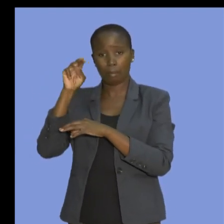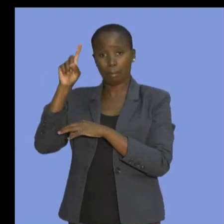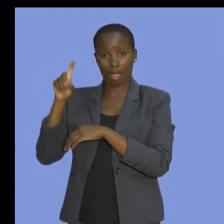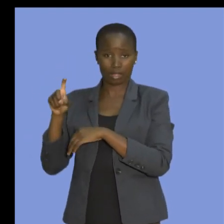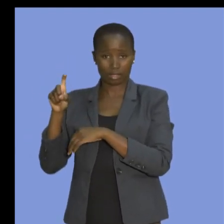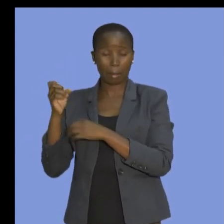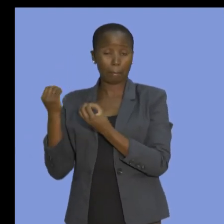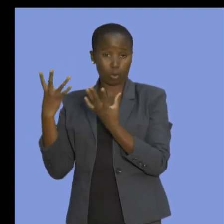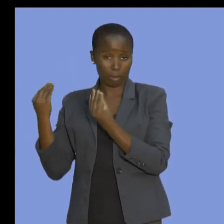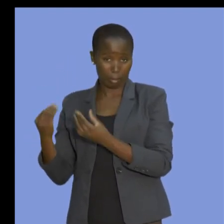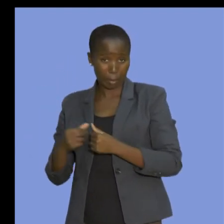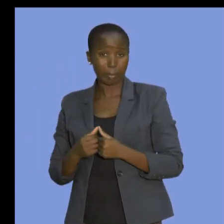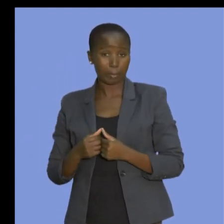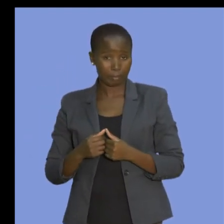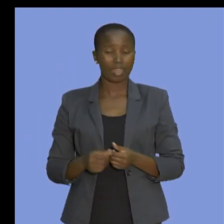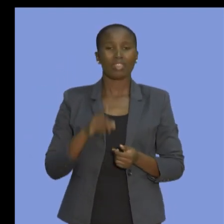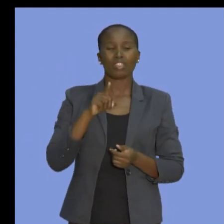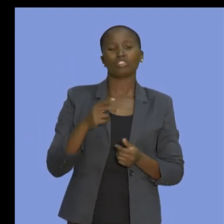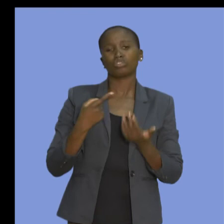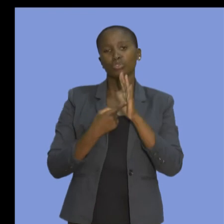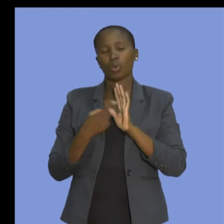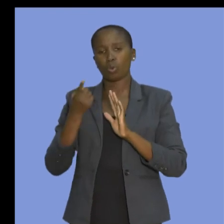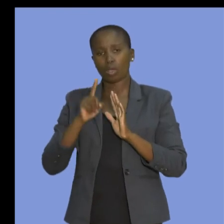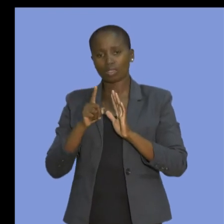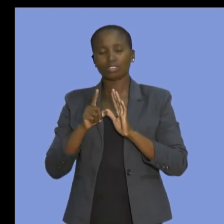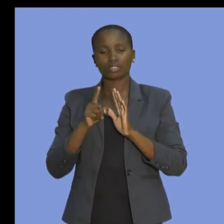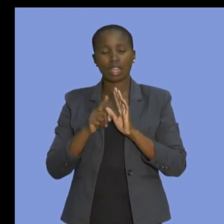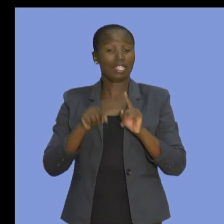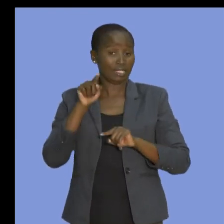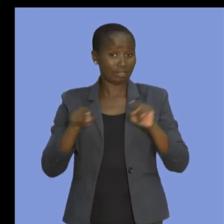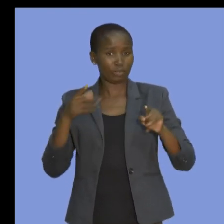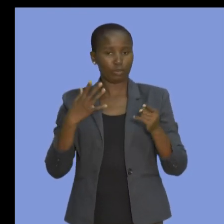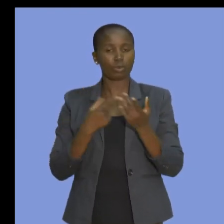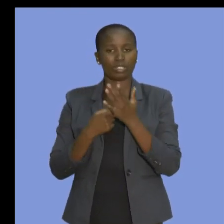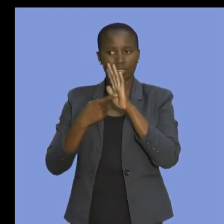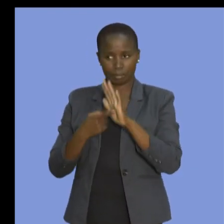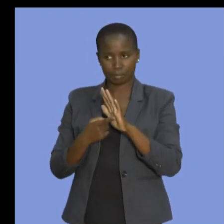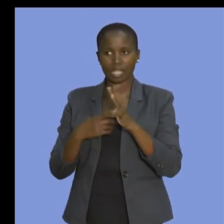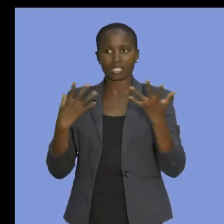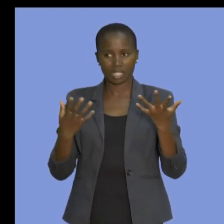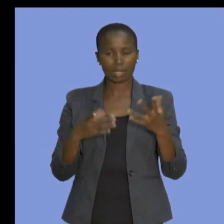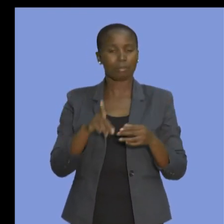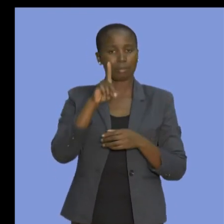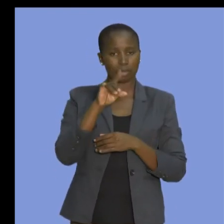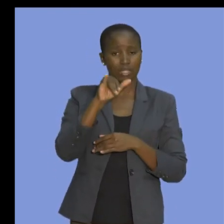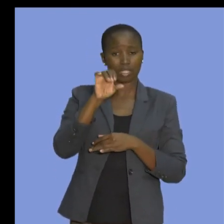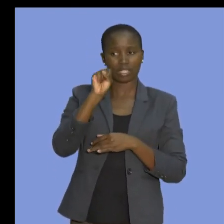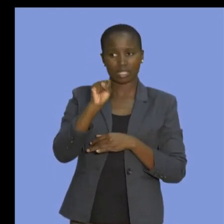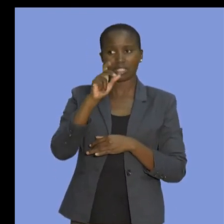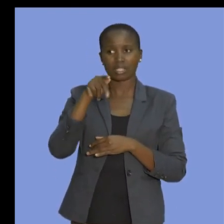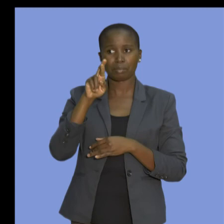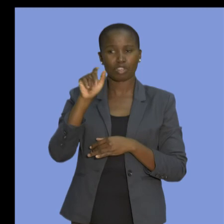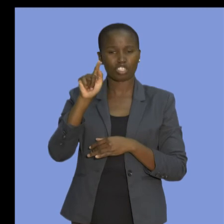Box and whisker plot shows both measure of central tendency and dispersion. Okay, that's very important to know that.